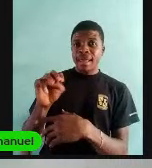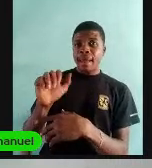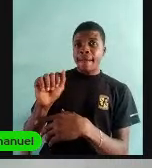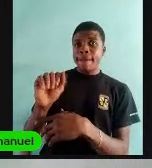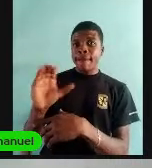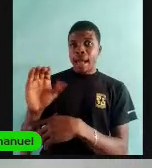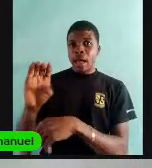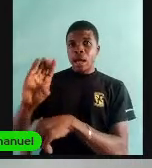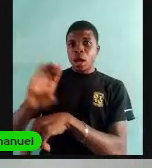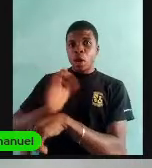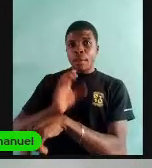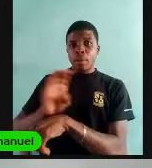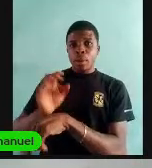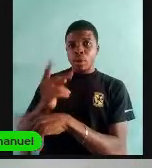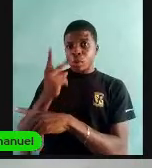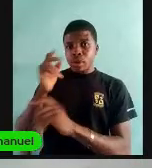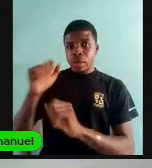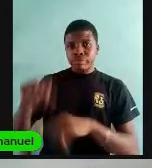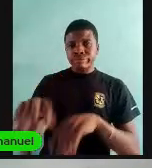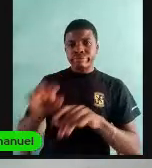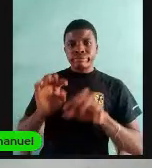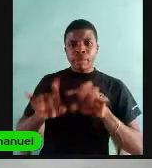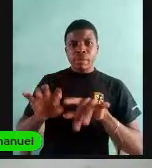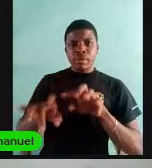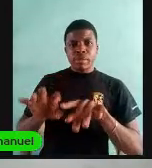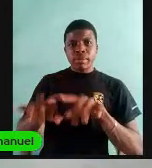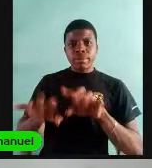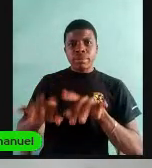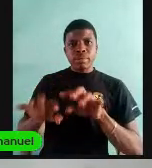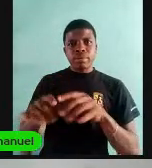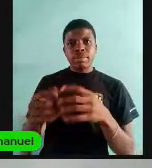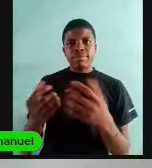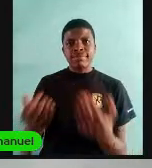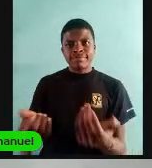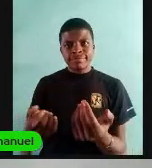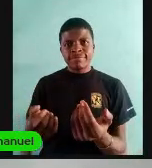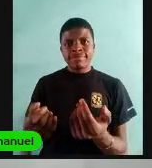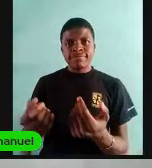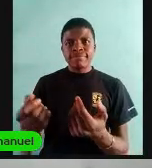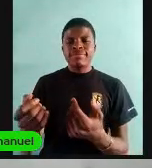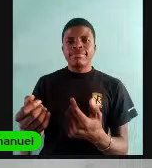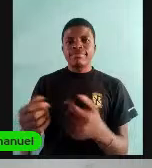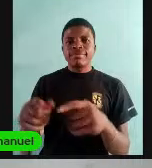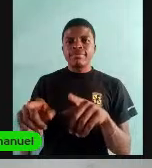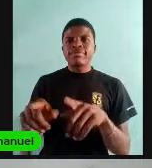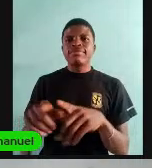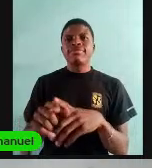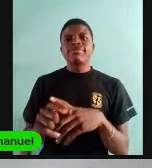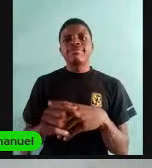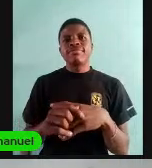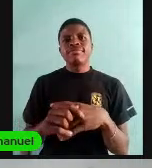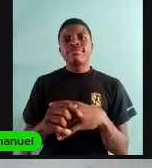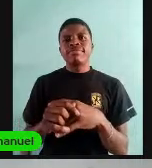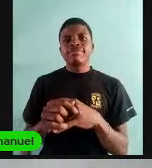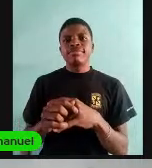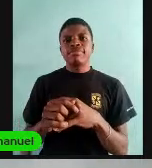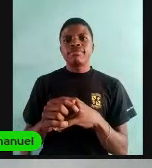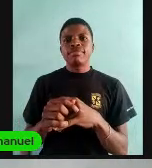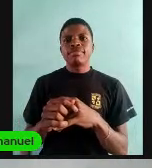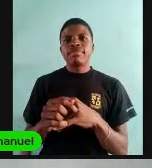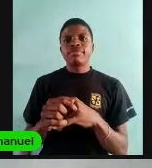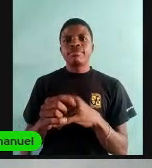what a desktop with what a Windows operating what system. Okay. Now back